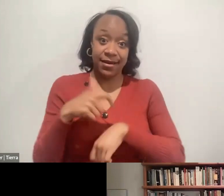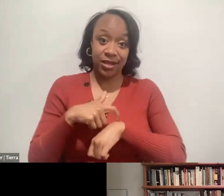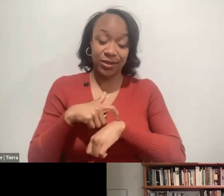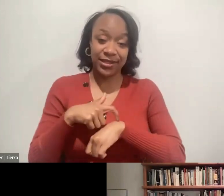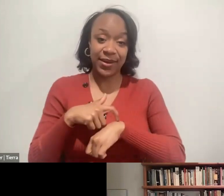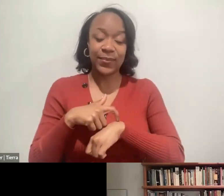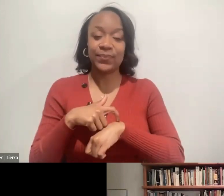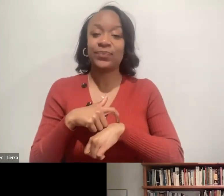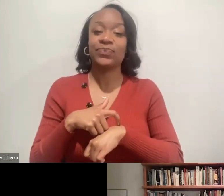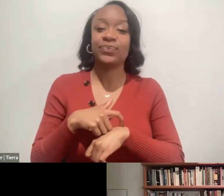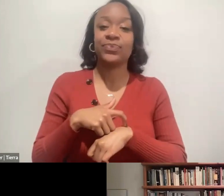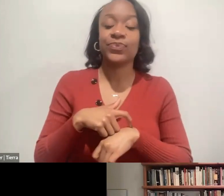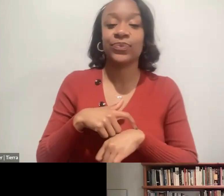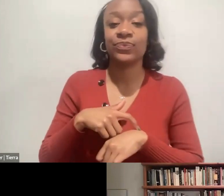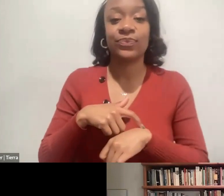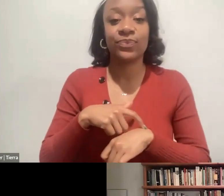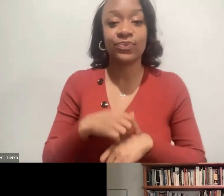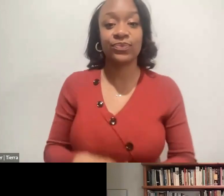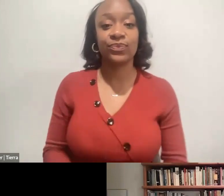it's so